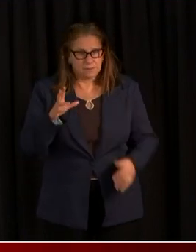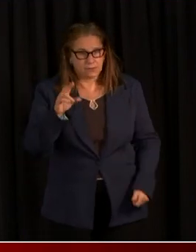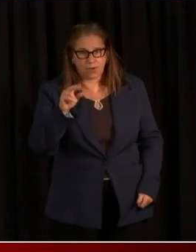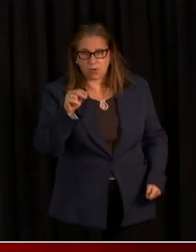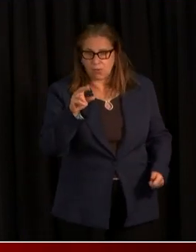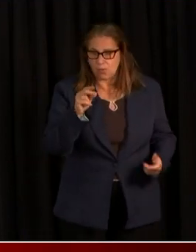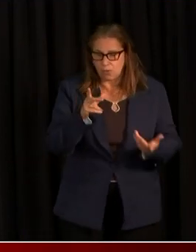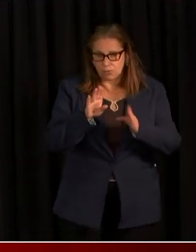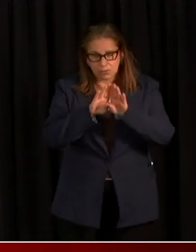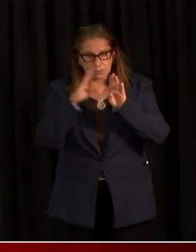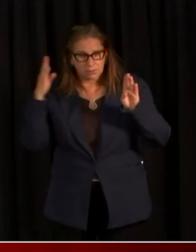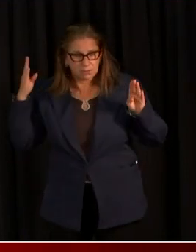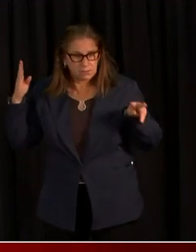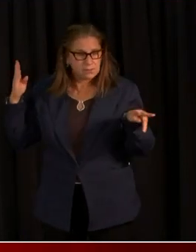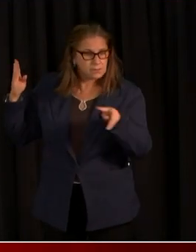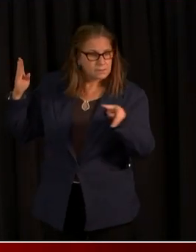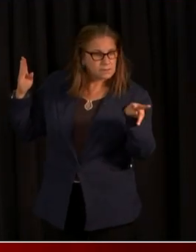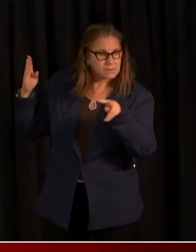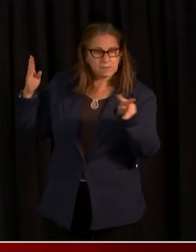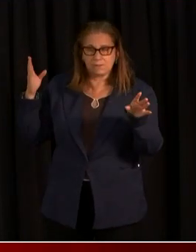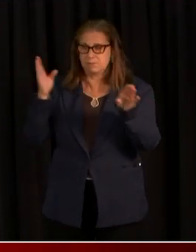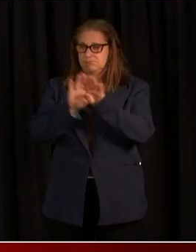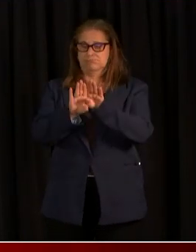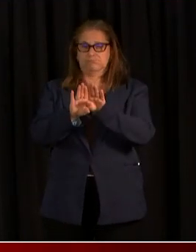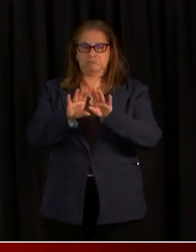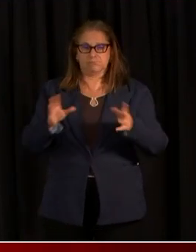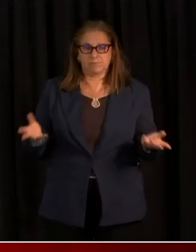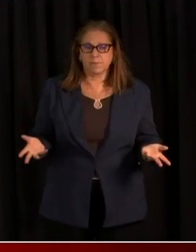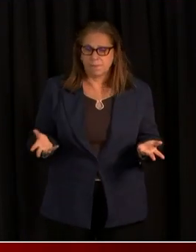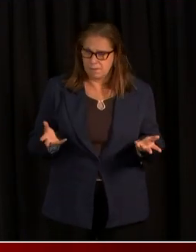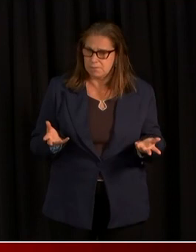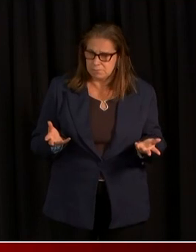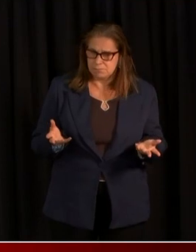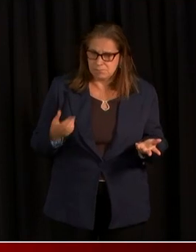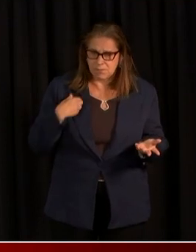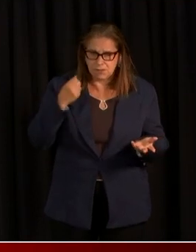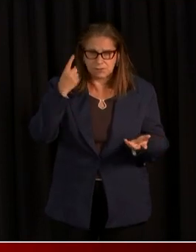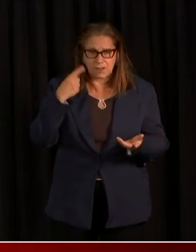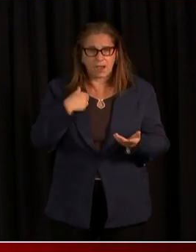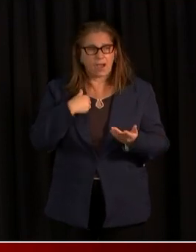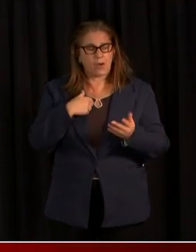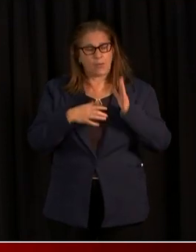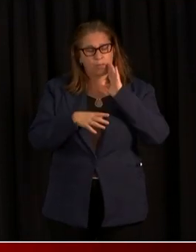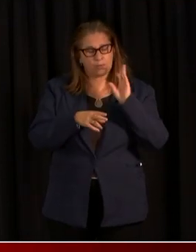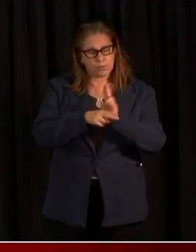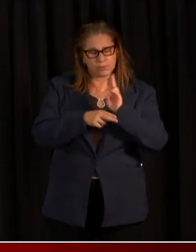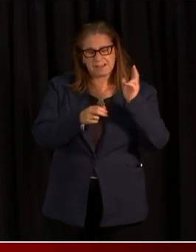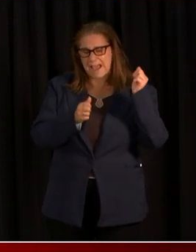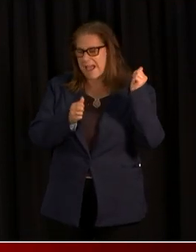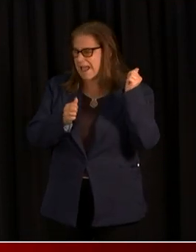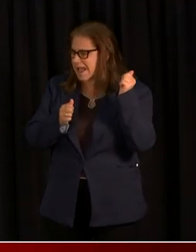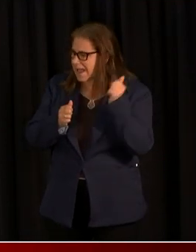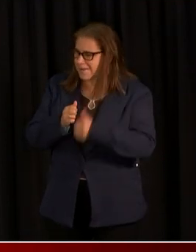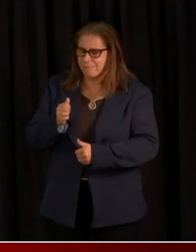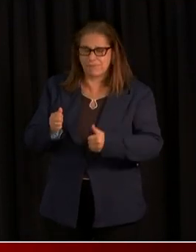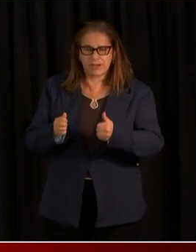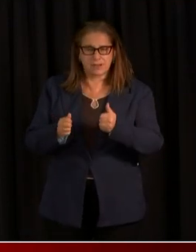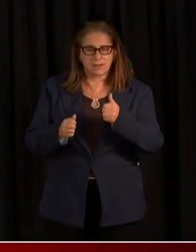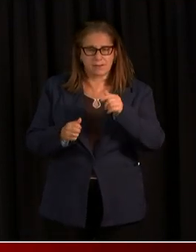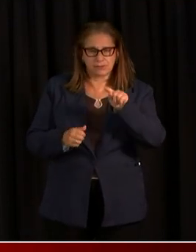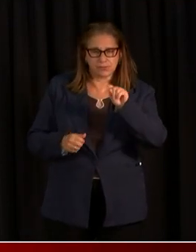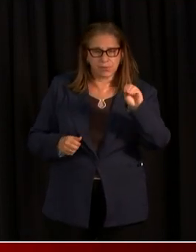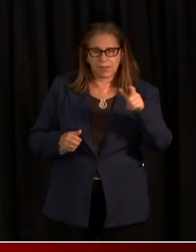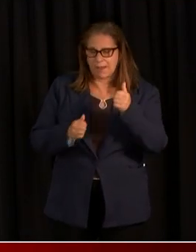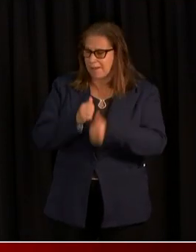front door. And so we will use every tool in our power to get this under control. We